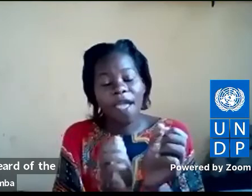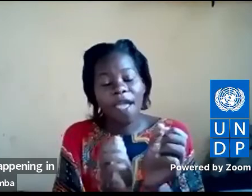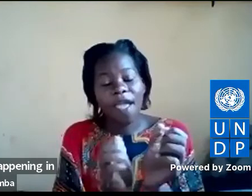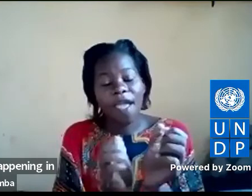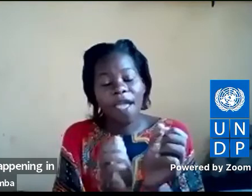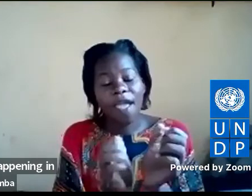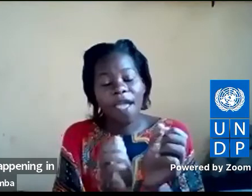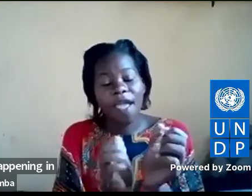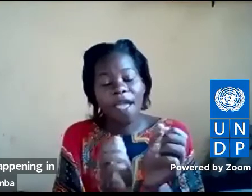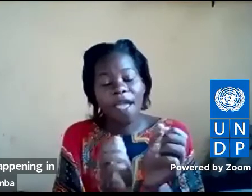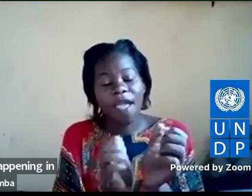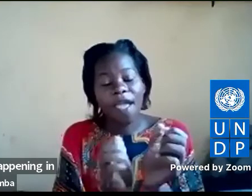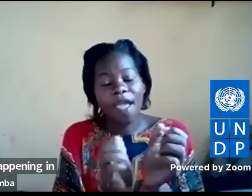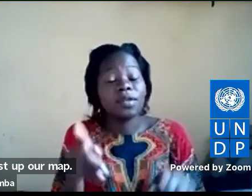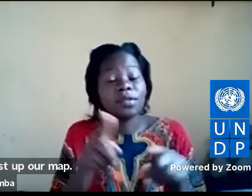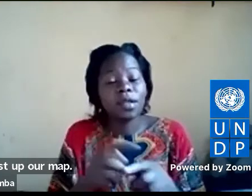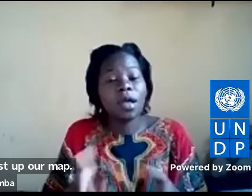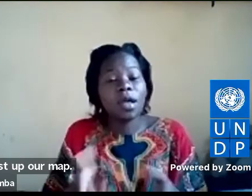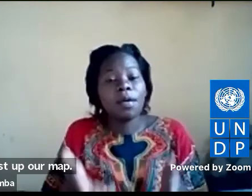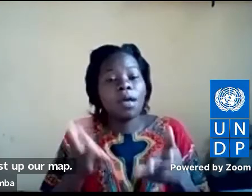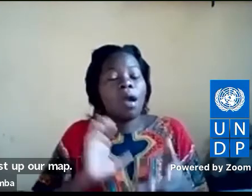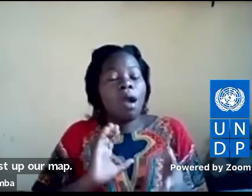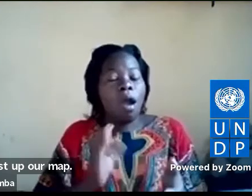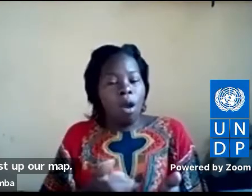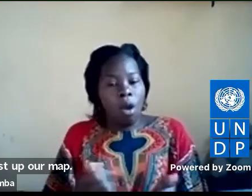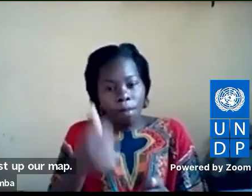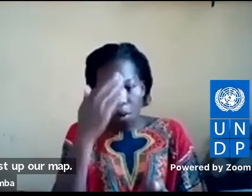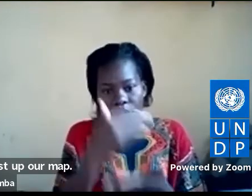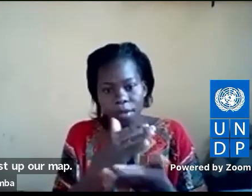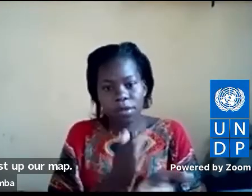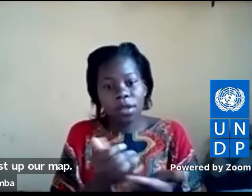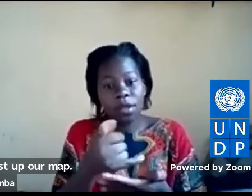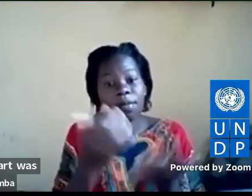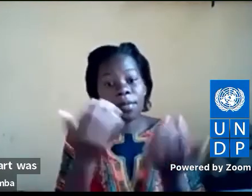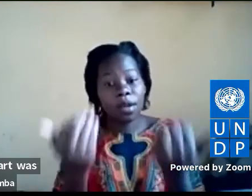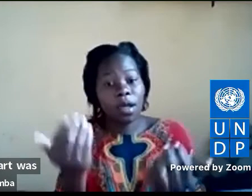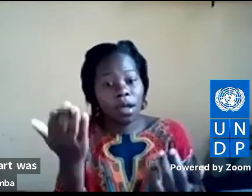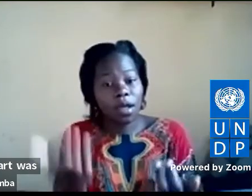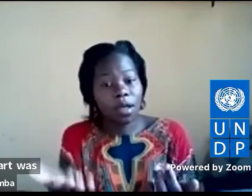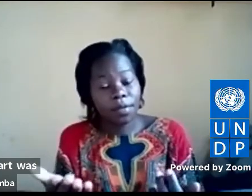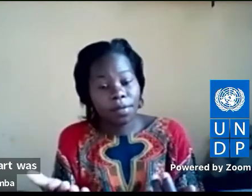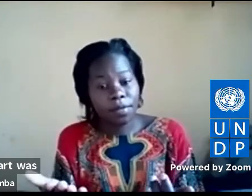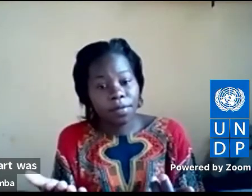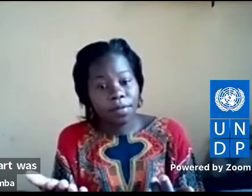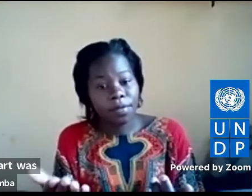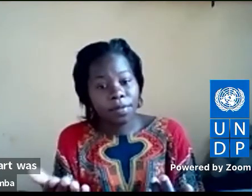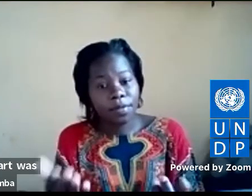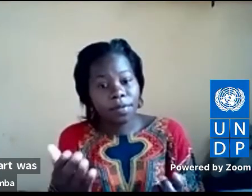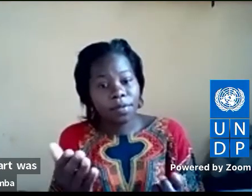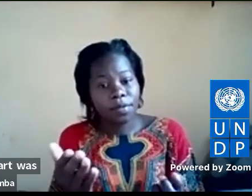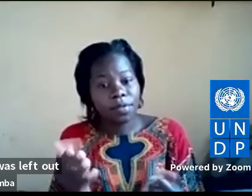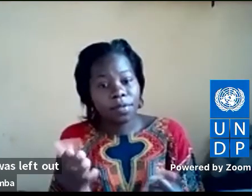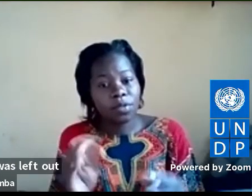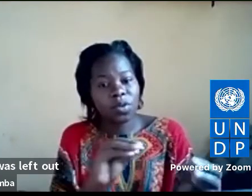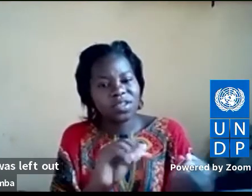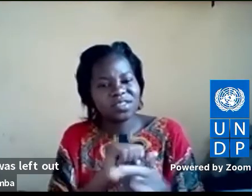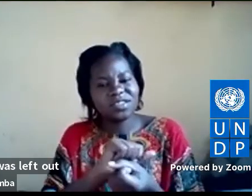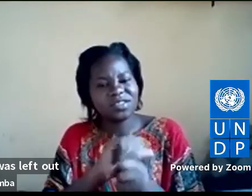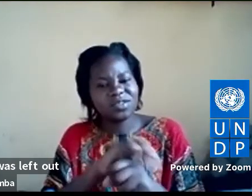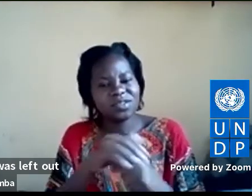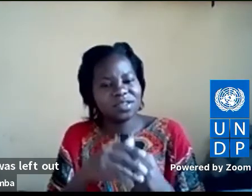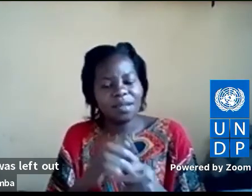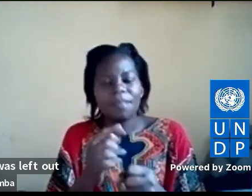because the map that we have currently, when it was being modified, that part was left out because of the insurgency that was happening then in that